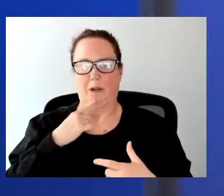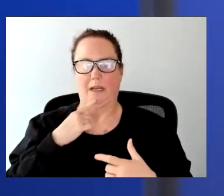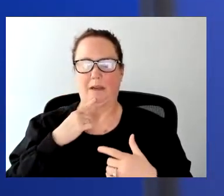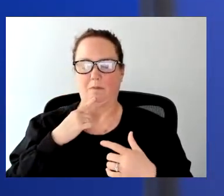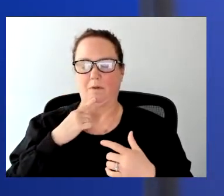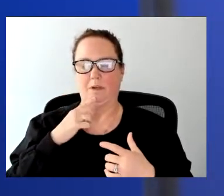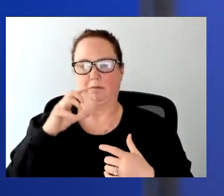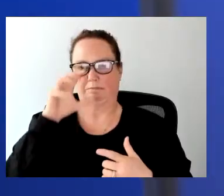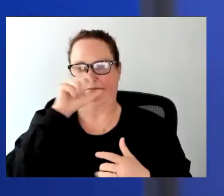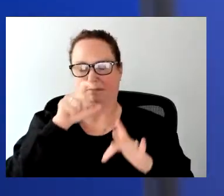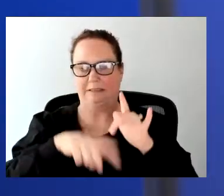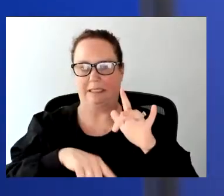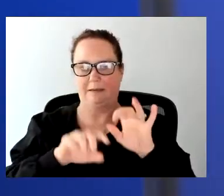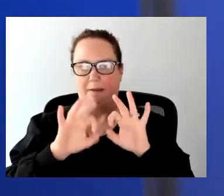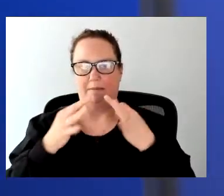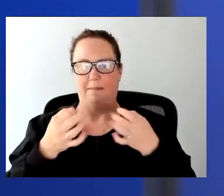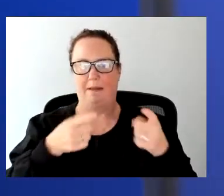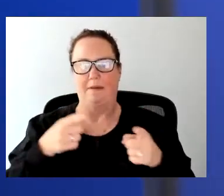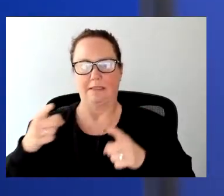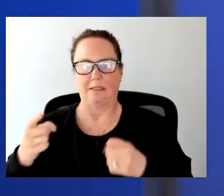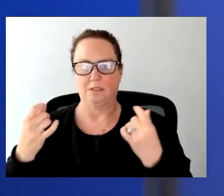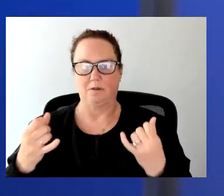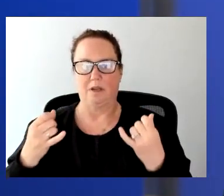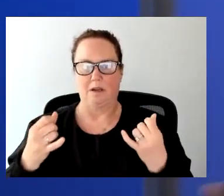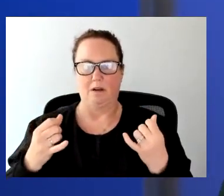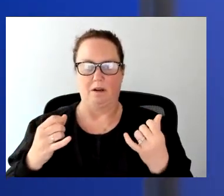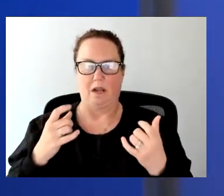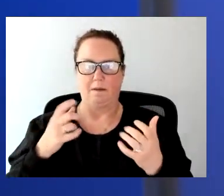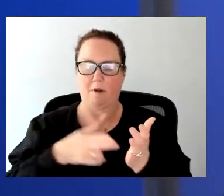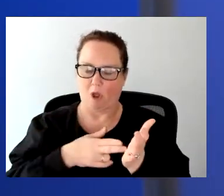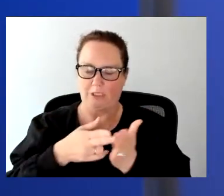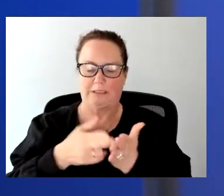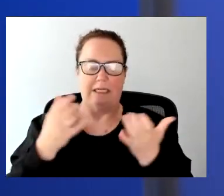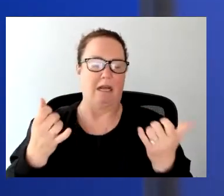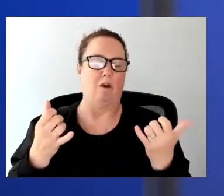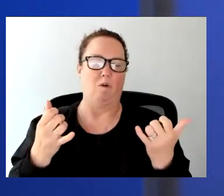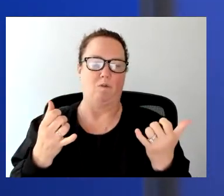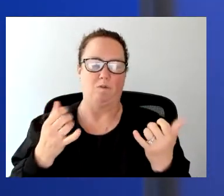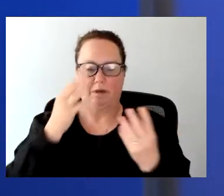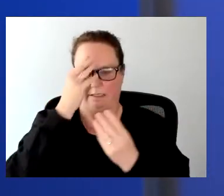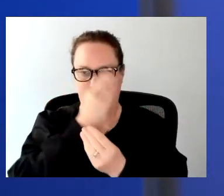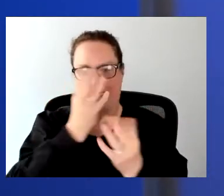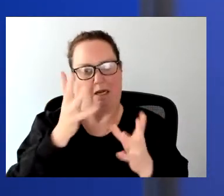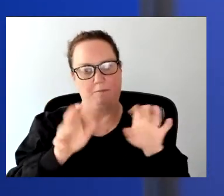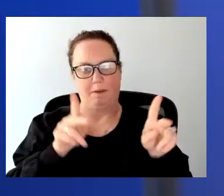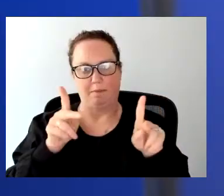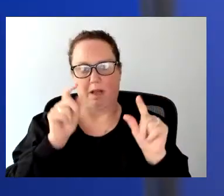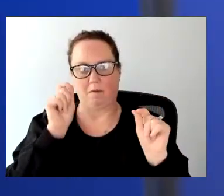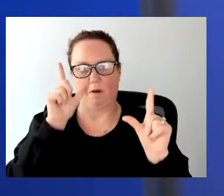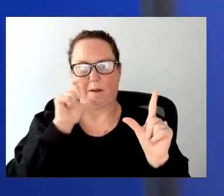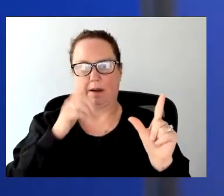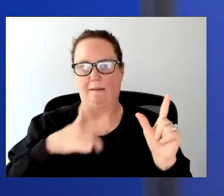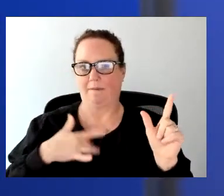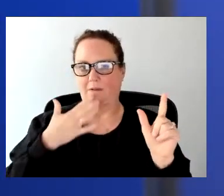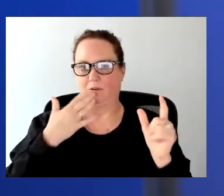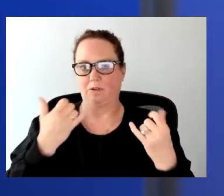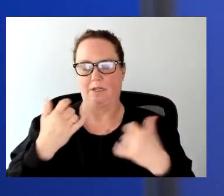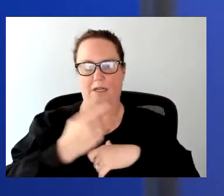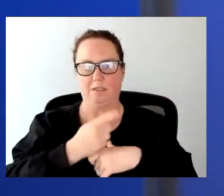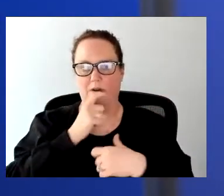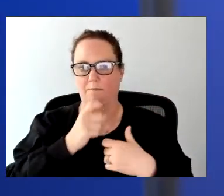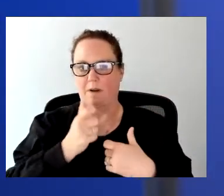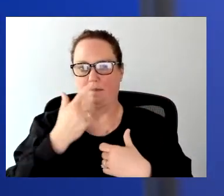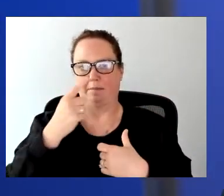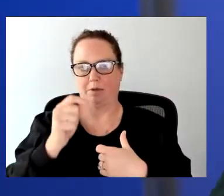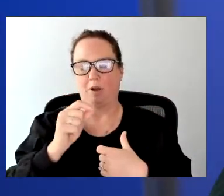that. However, that's no longer the case. So I'm always honest, and I let people know, hey, I woke up not feeling good today, so I might not be able to make that